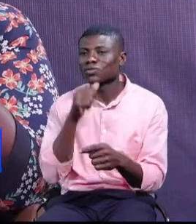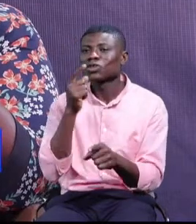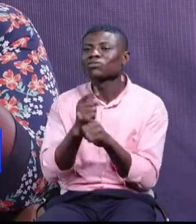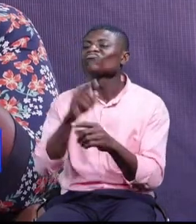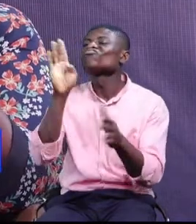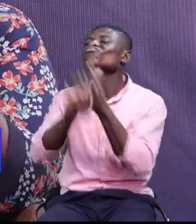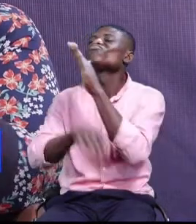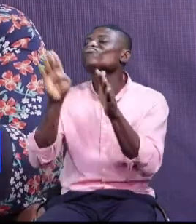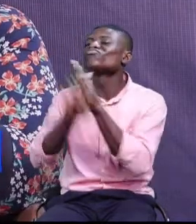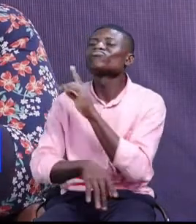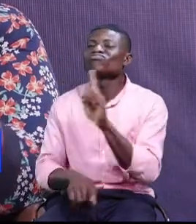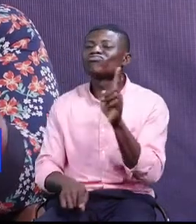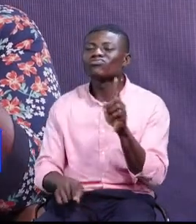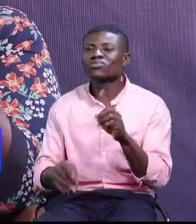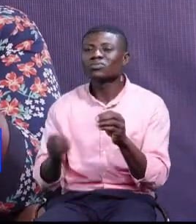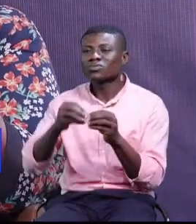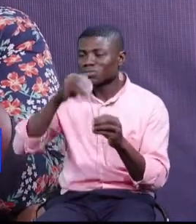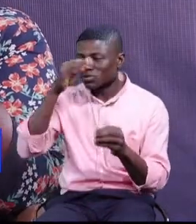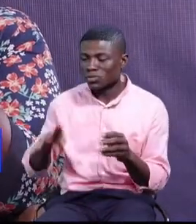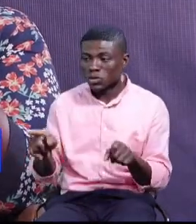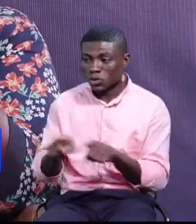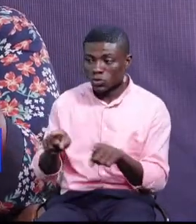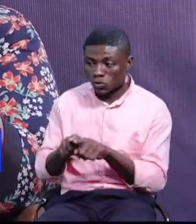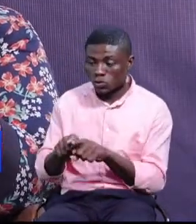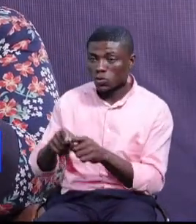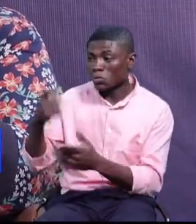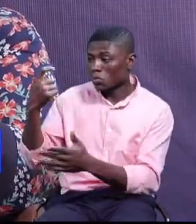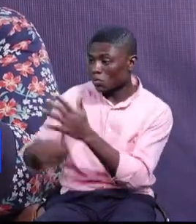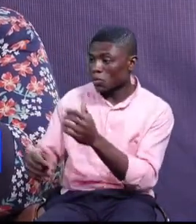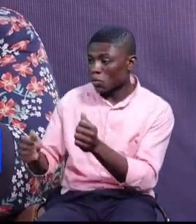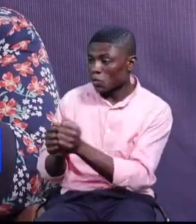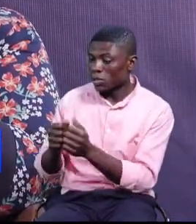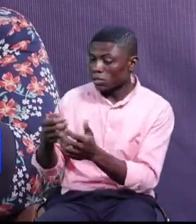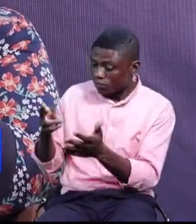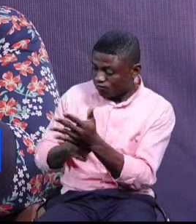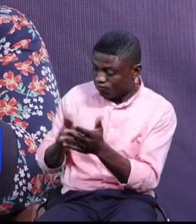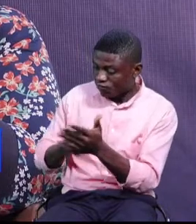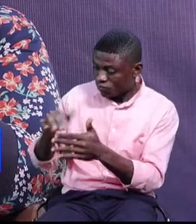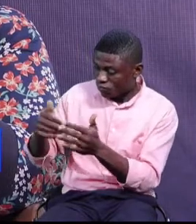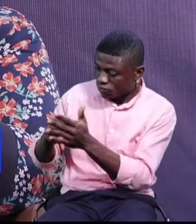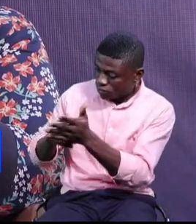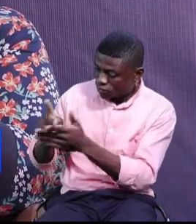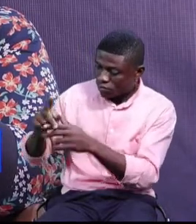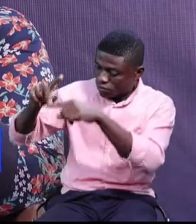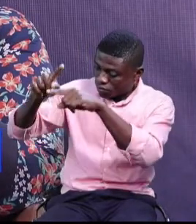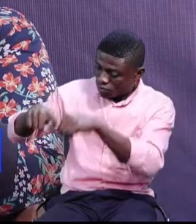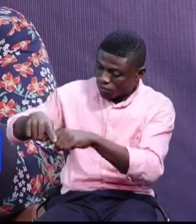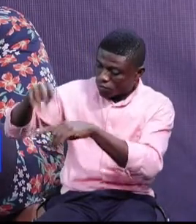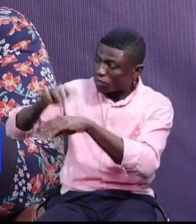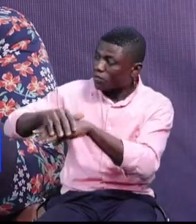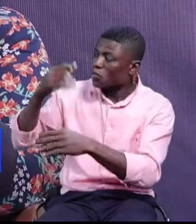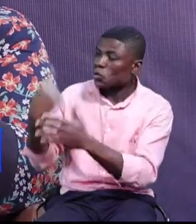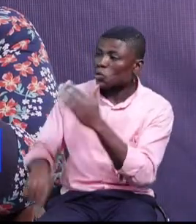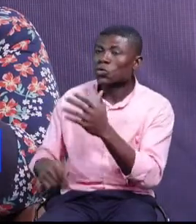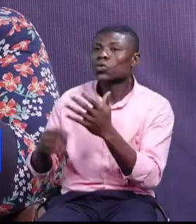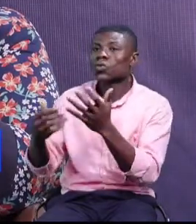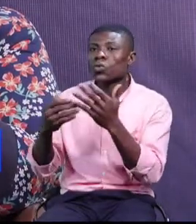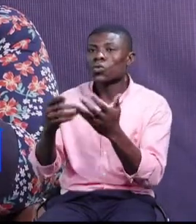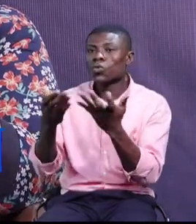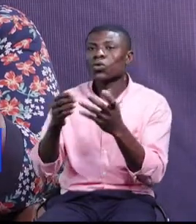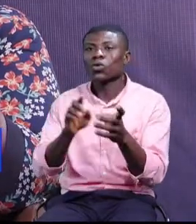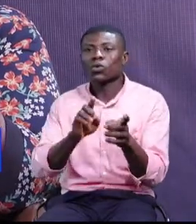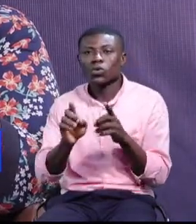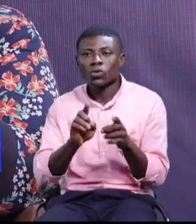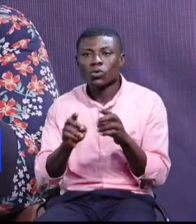cheap though. Of course not. So they also charge their own registration fee depending on what you want to